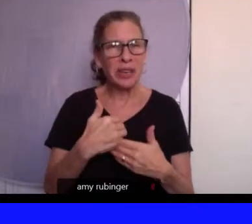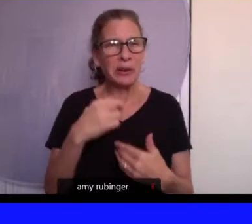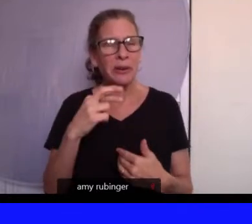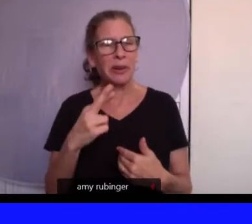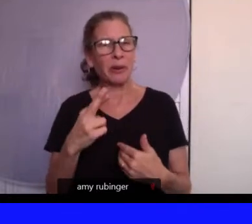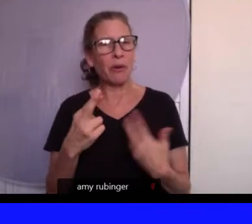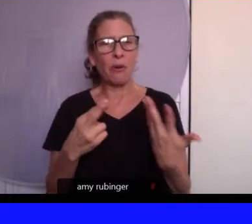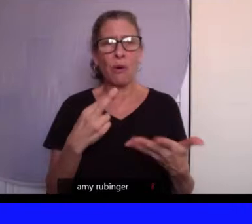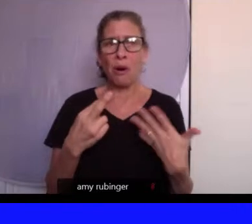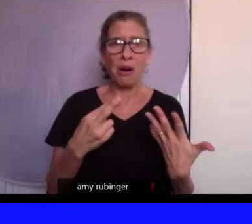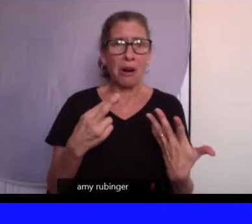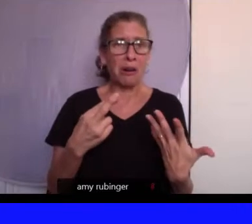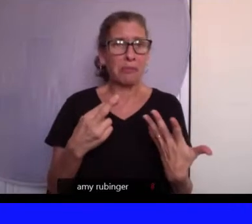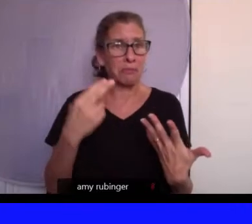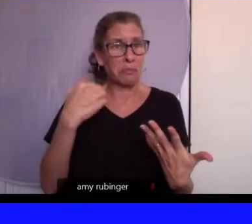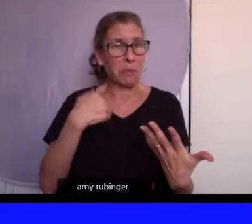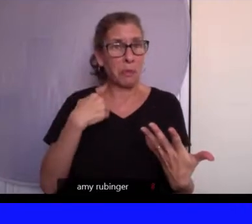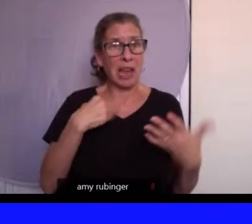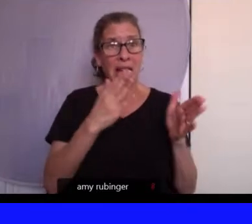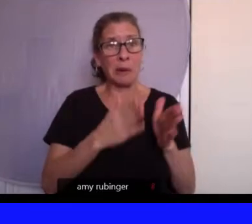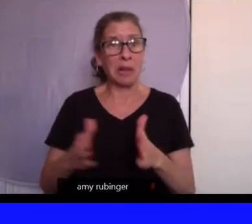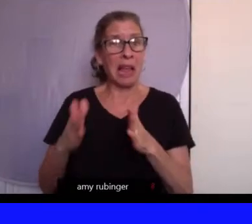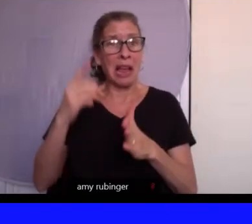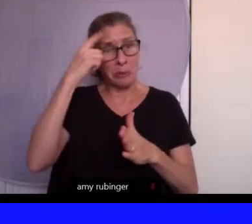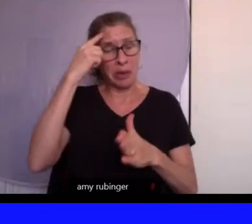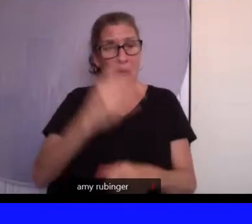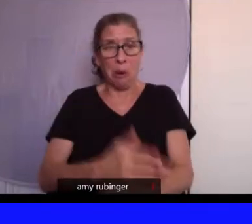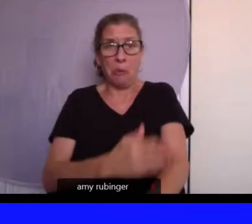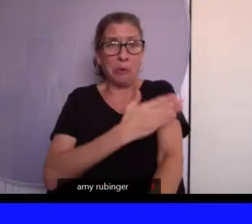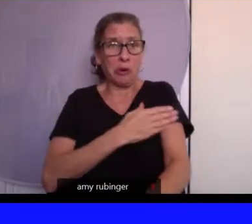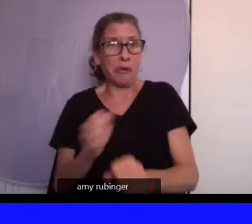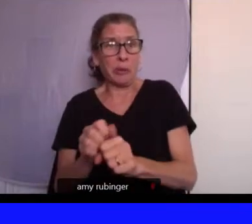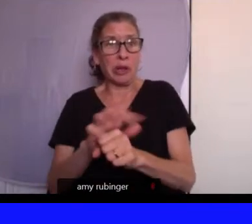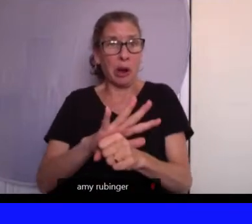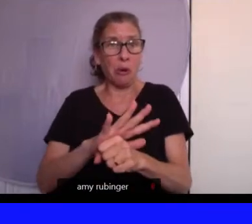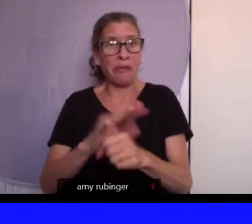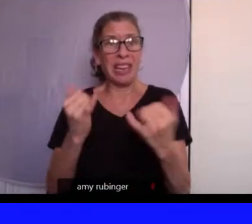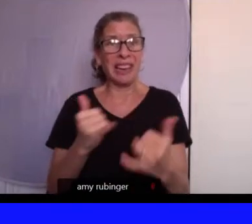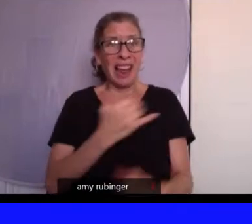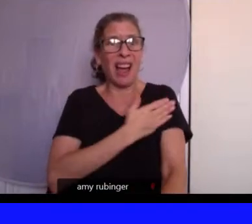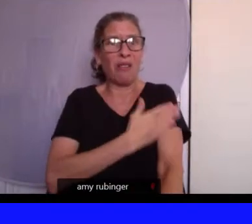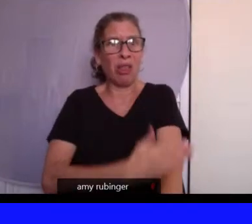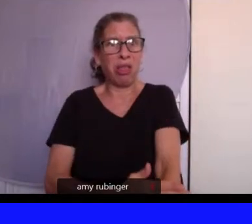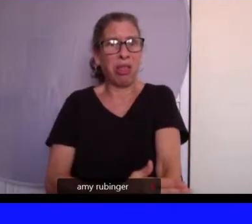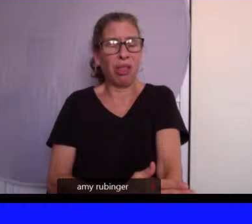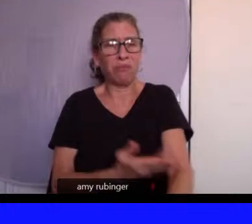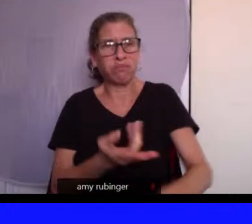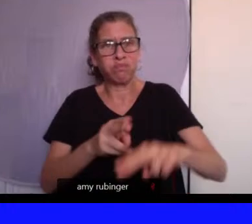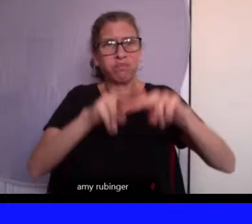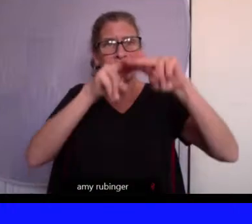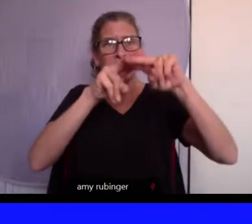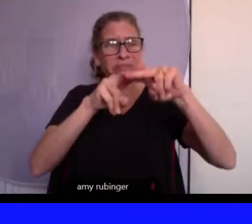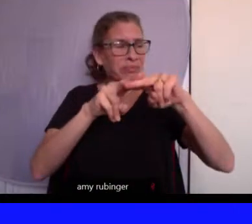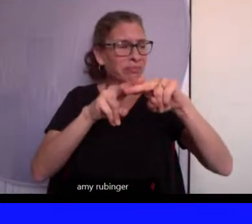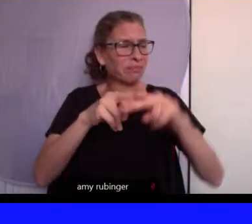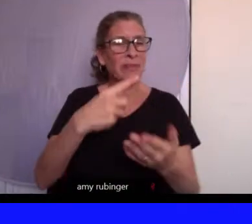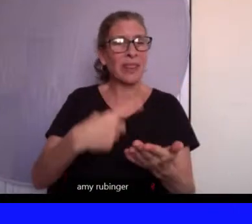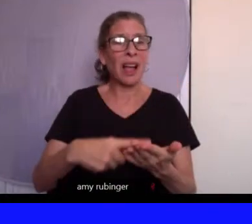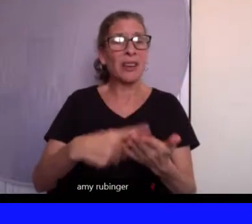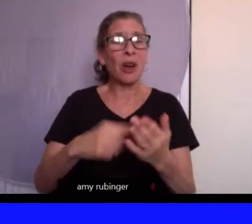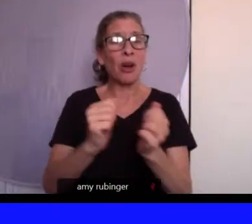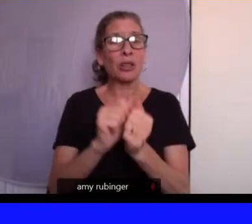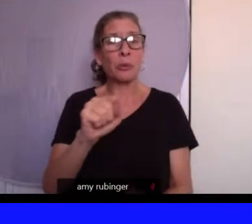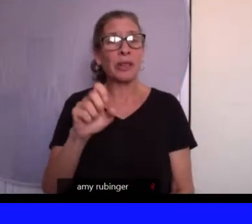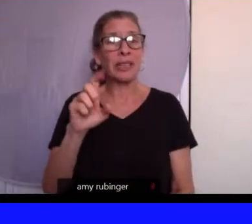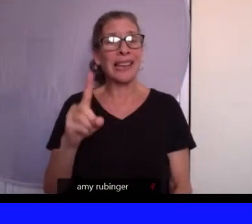to get additional people who will do contact tracing, and we may short term have to pull some